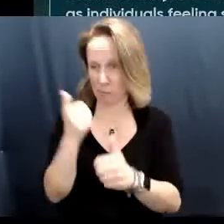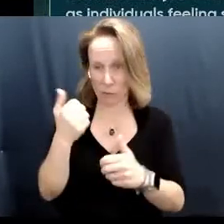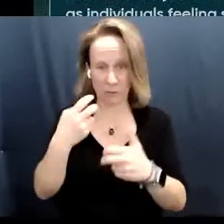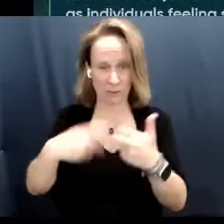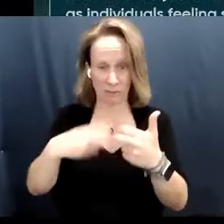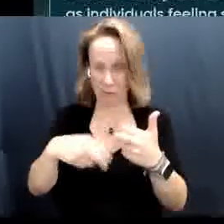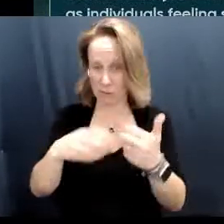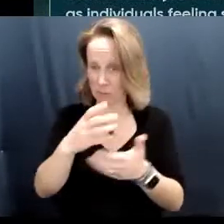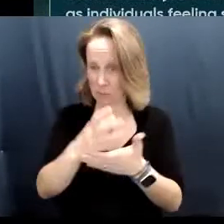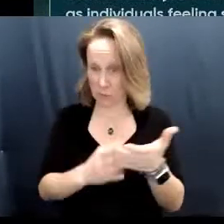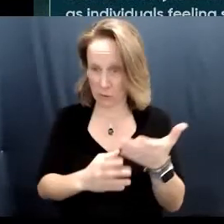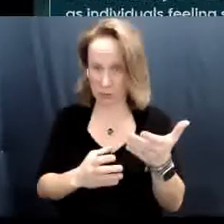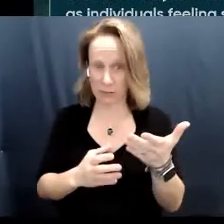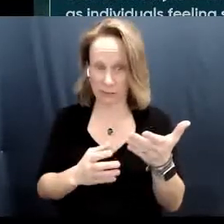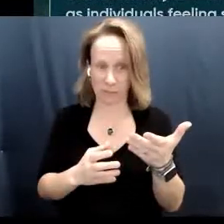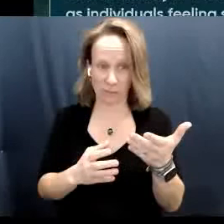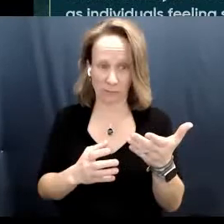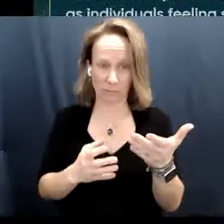group?